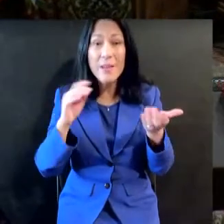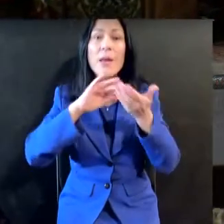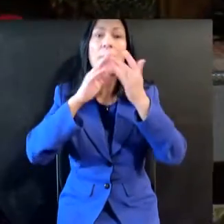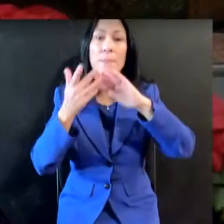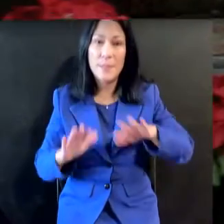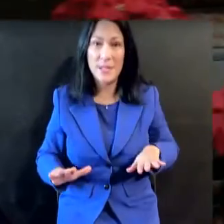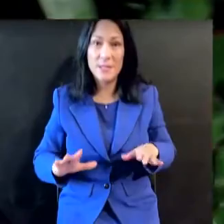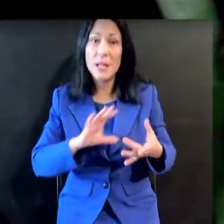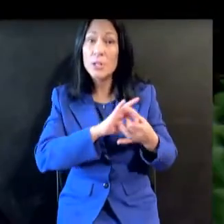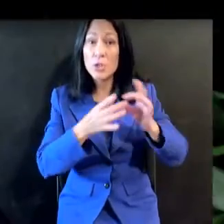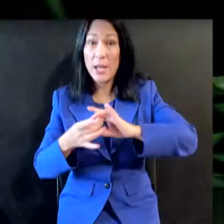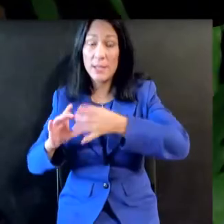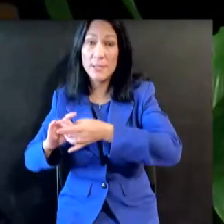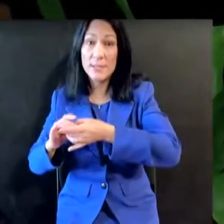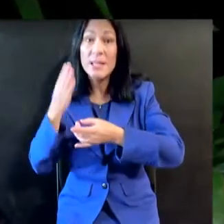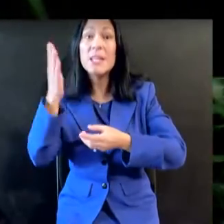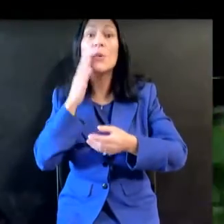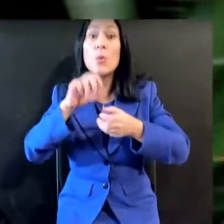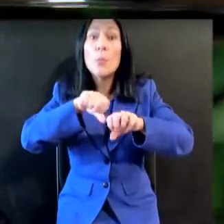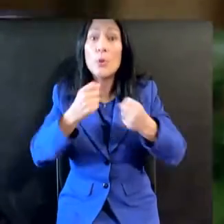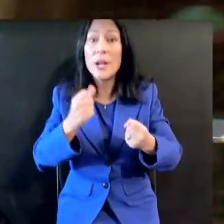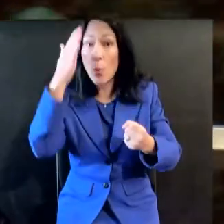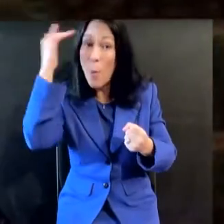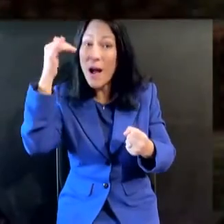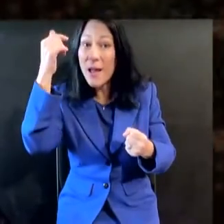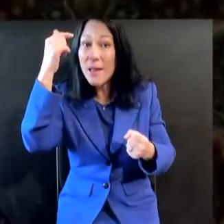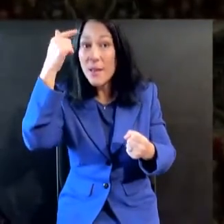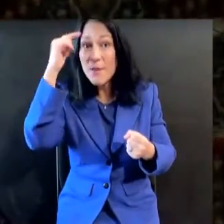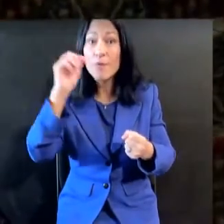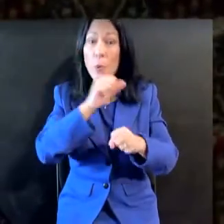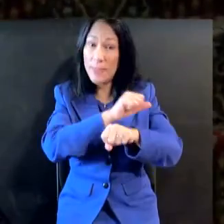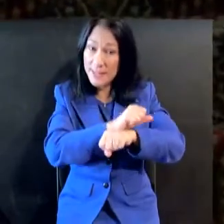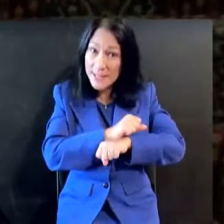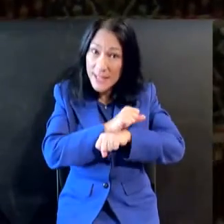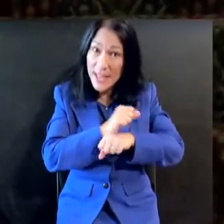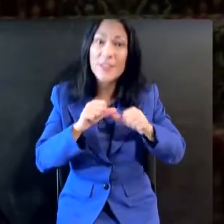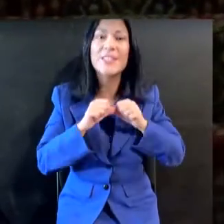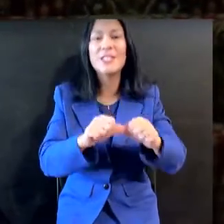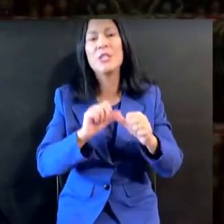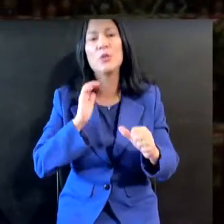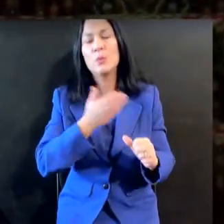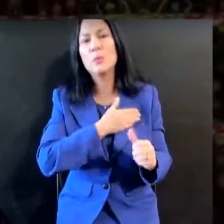Chains shall he break. Why? For the slave is still our brother.